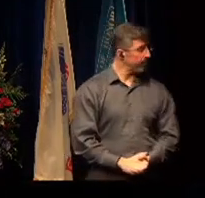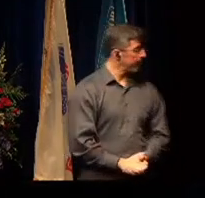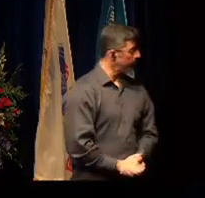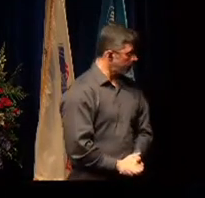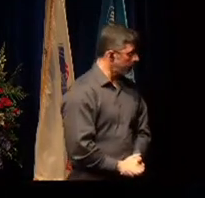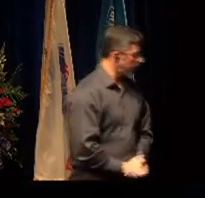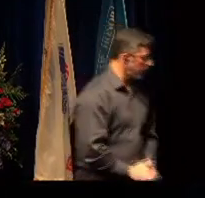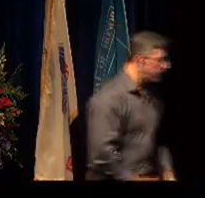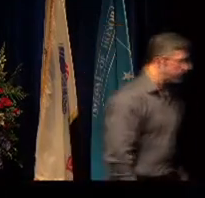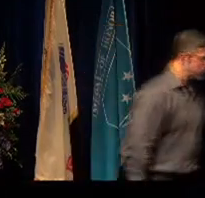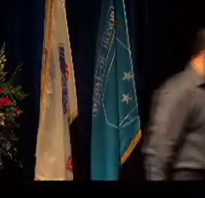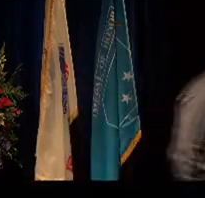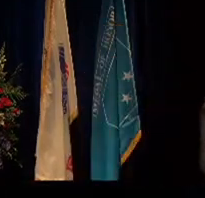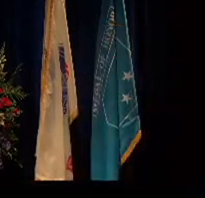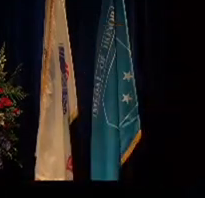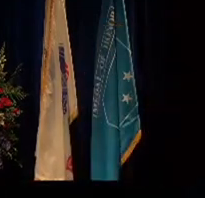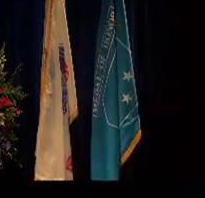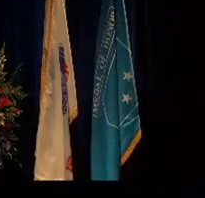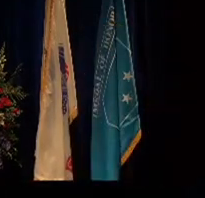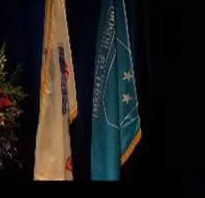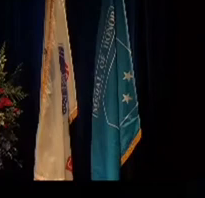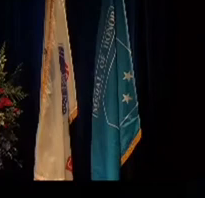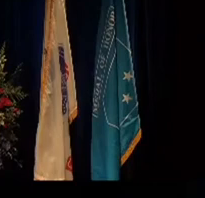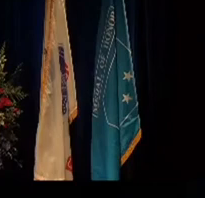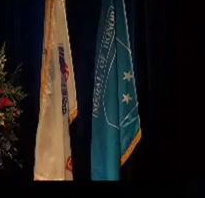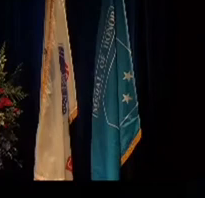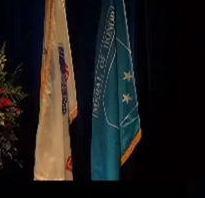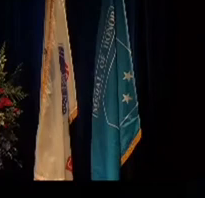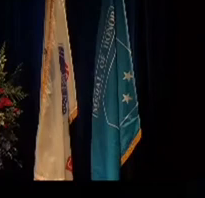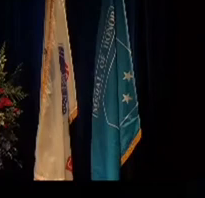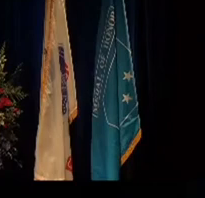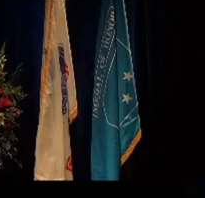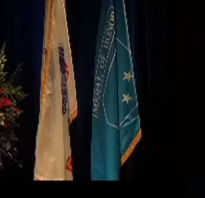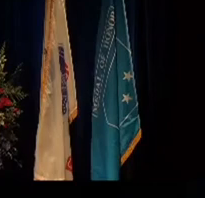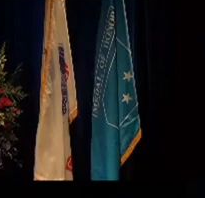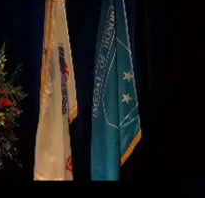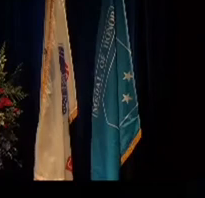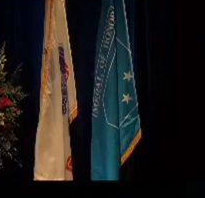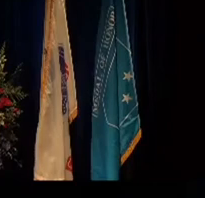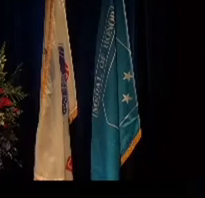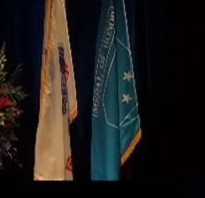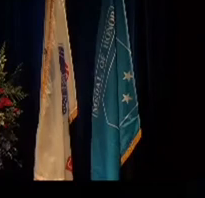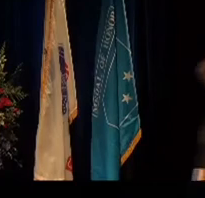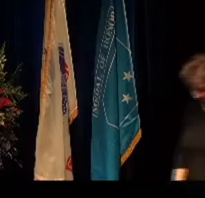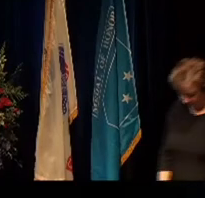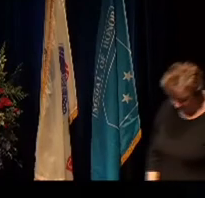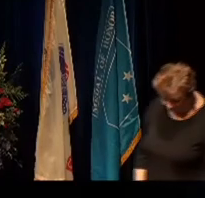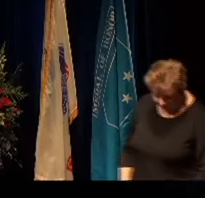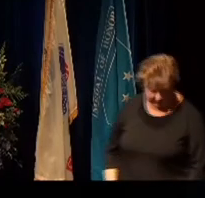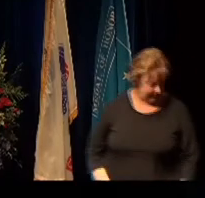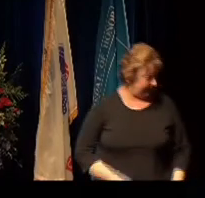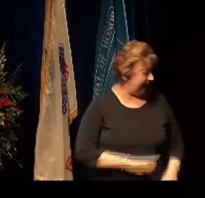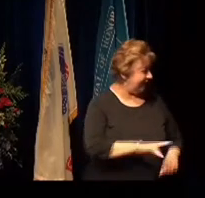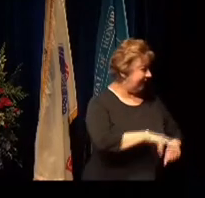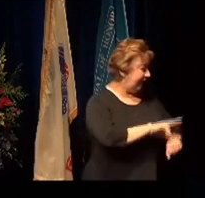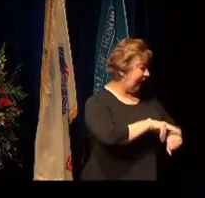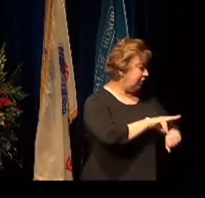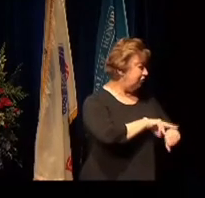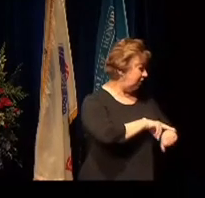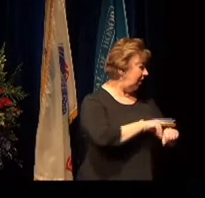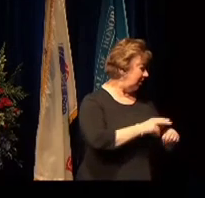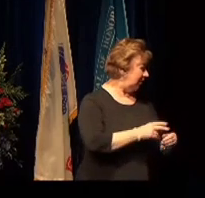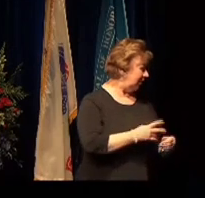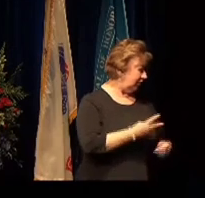Thank you, Nick. At this time, I'm going to invite Sharni Buckley to come. It is Gary's sister-in-law and Lolly's